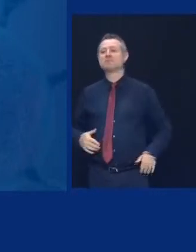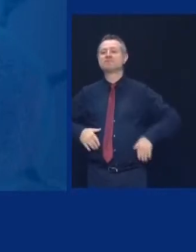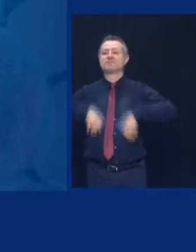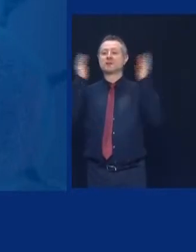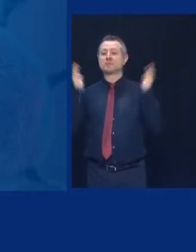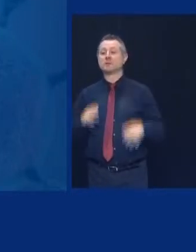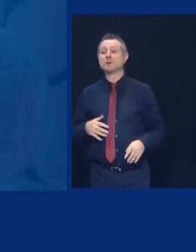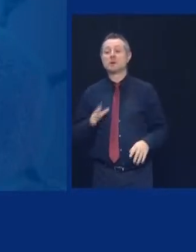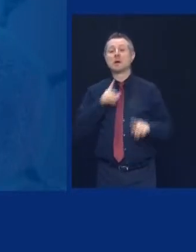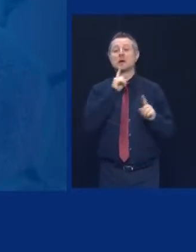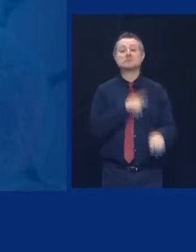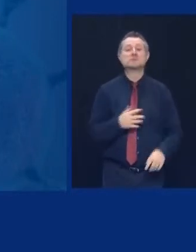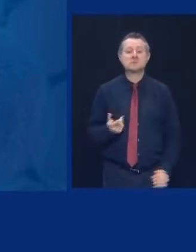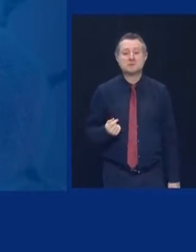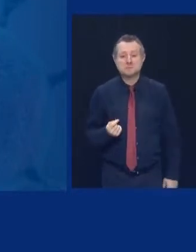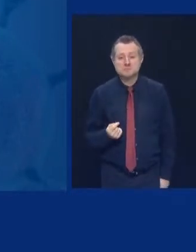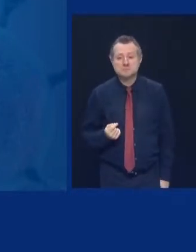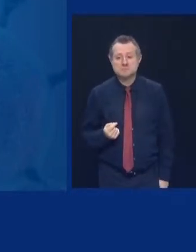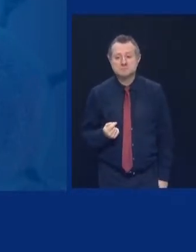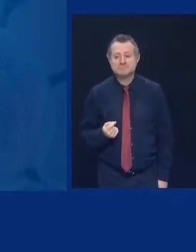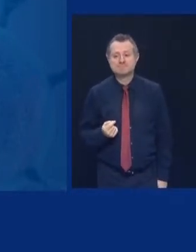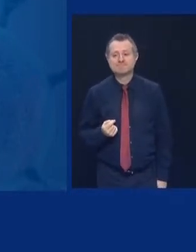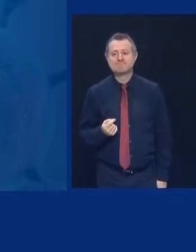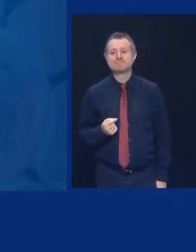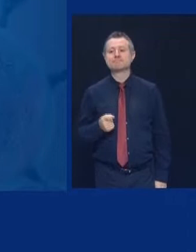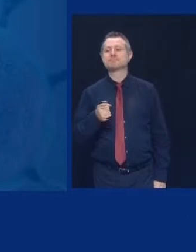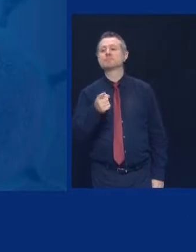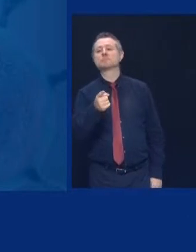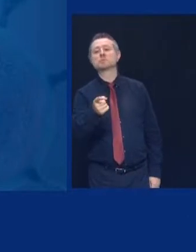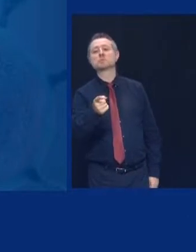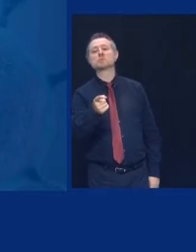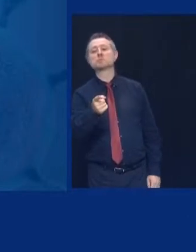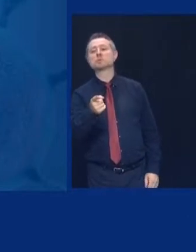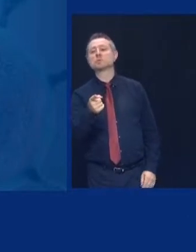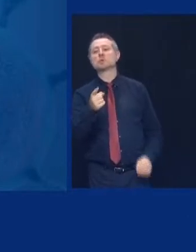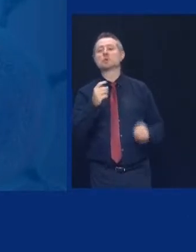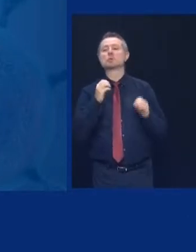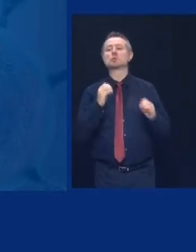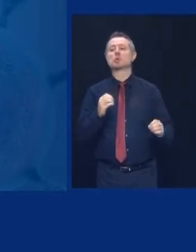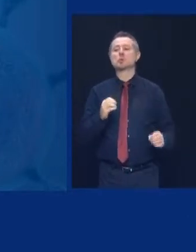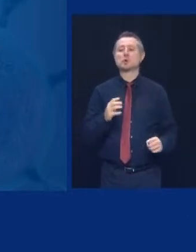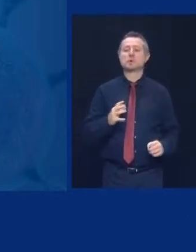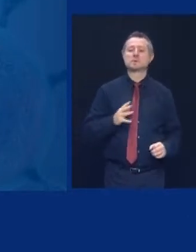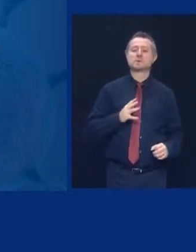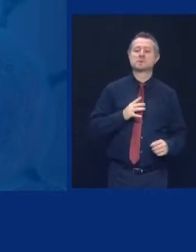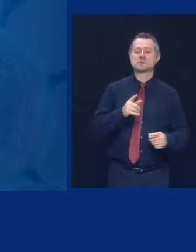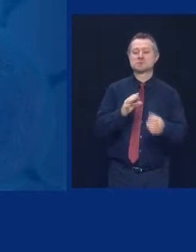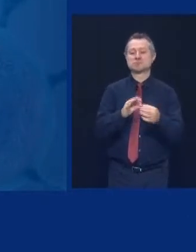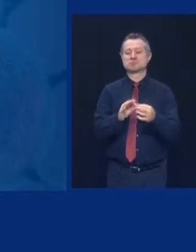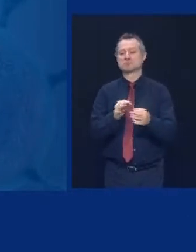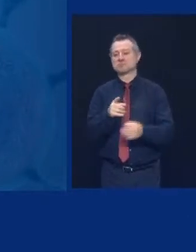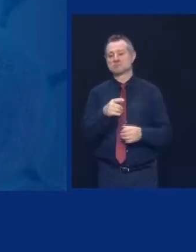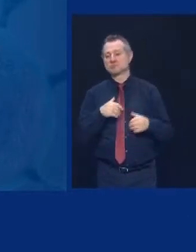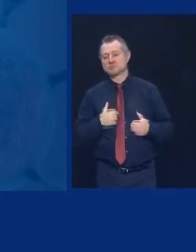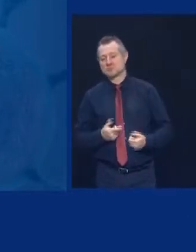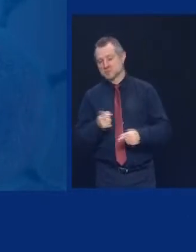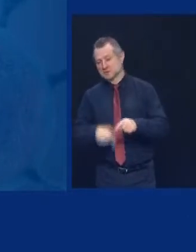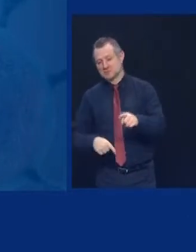said, you don't have the luxury of fatigue because the virus isn't